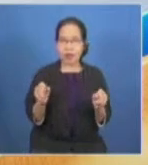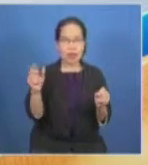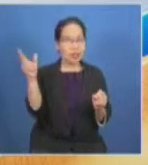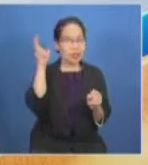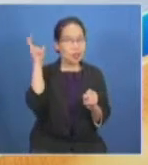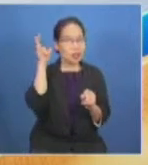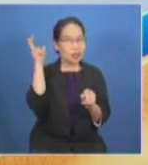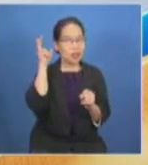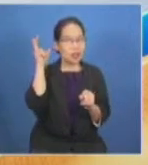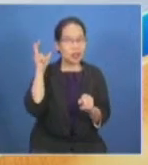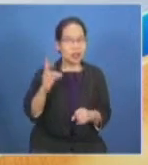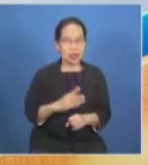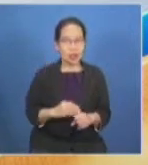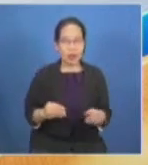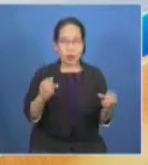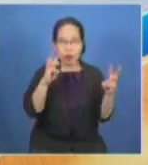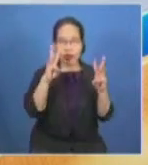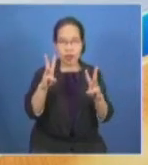can